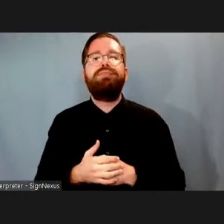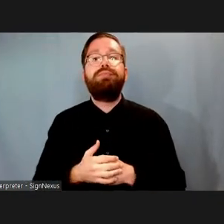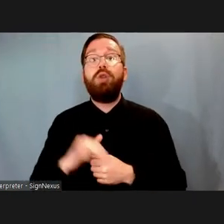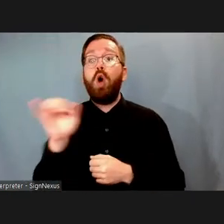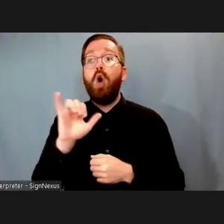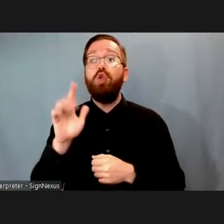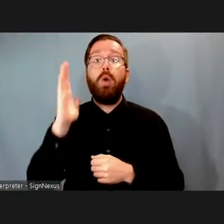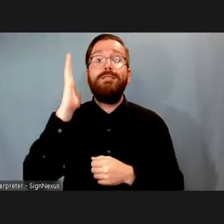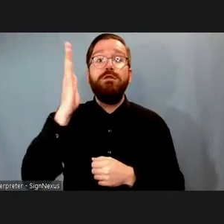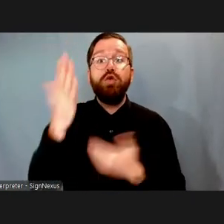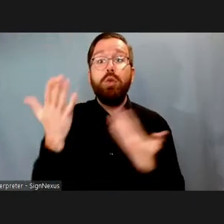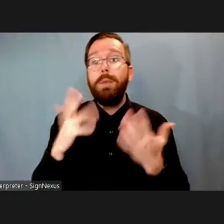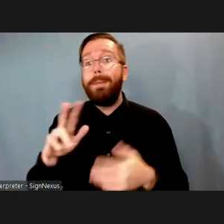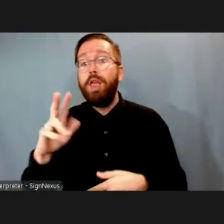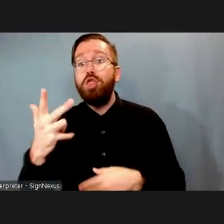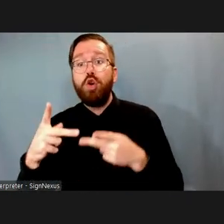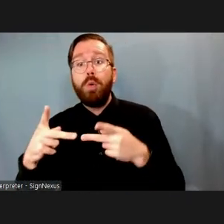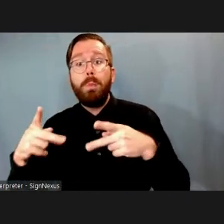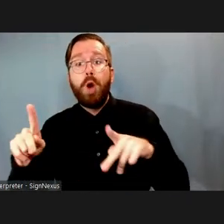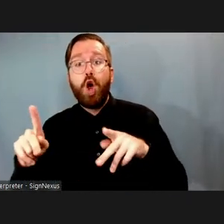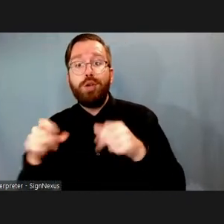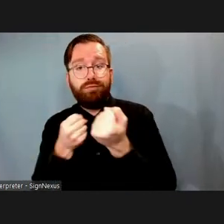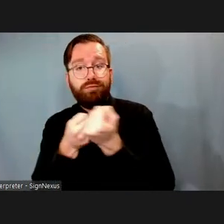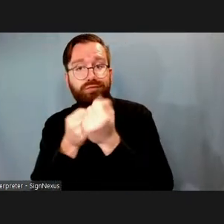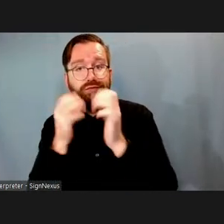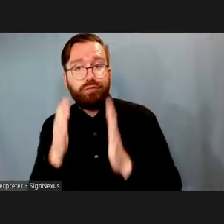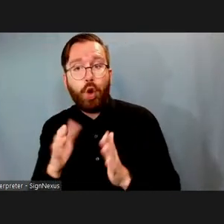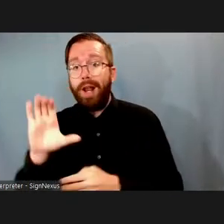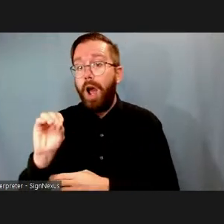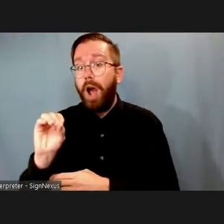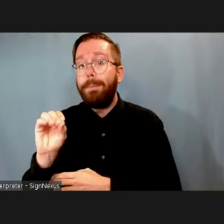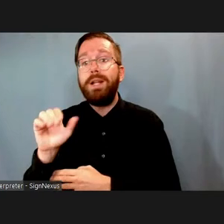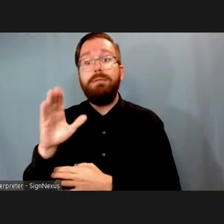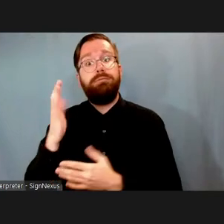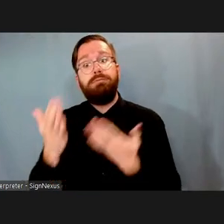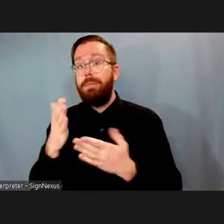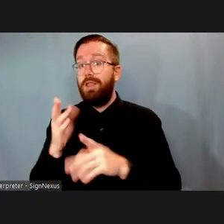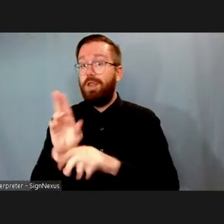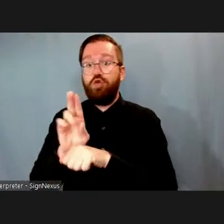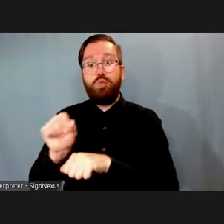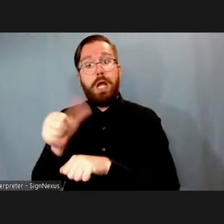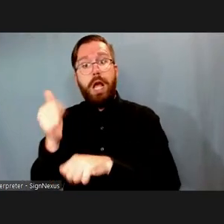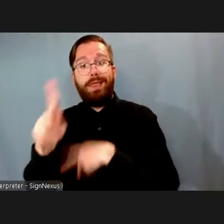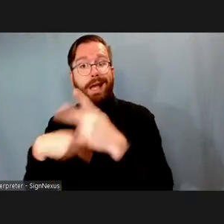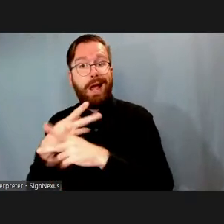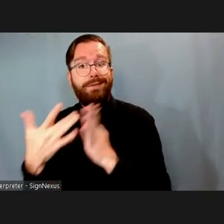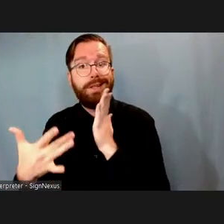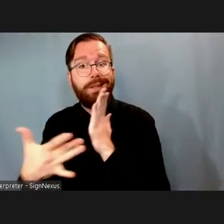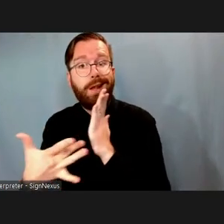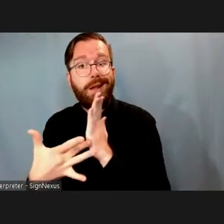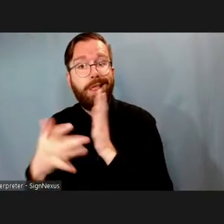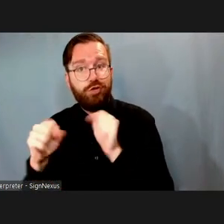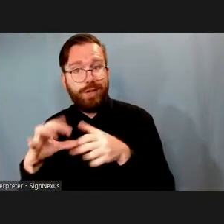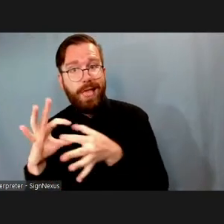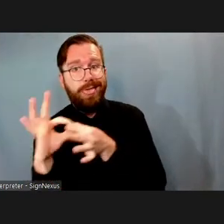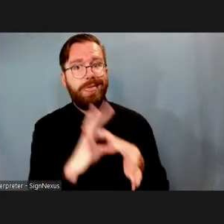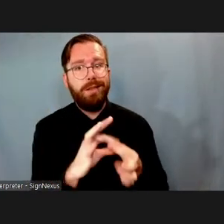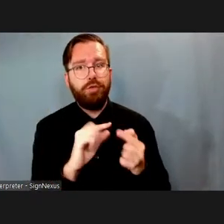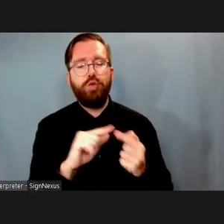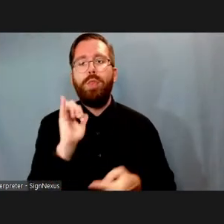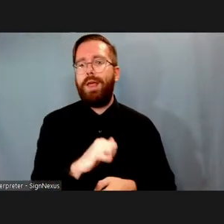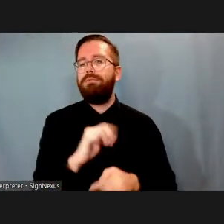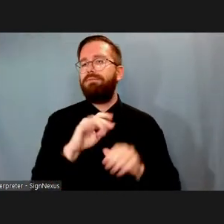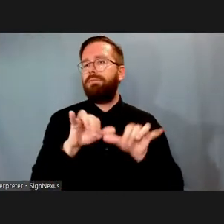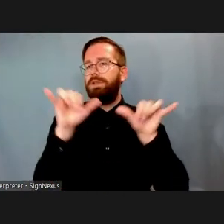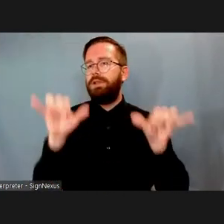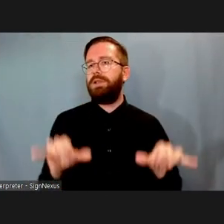providers in essence these are companies that may use different types of technology that can link into the technology that this system